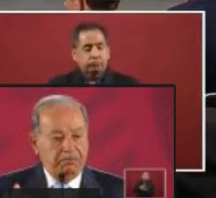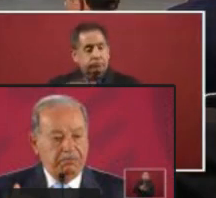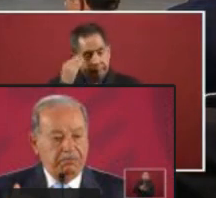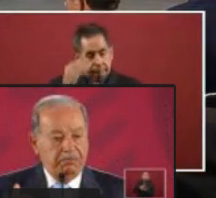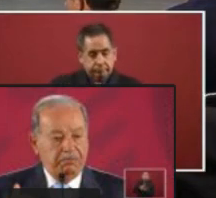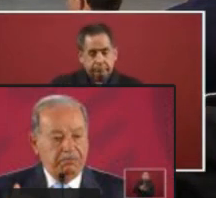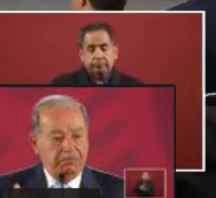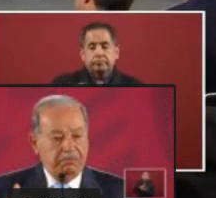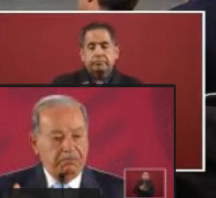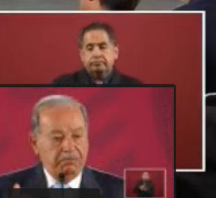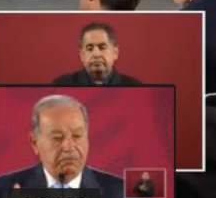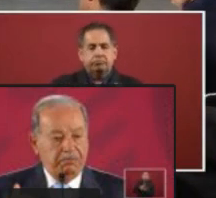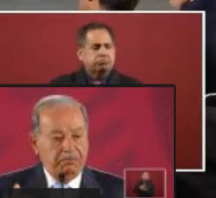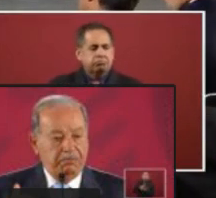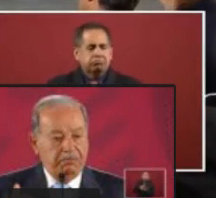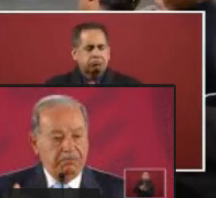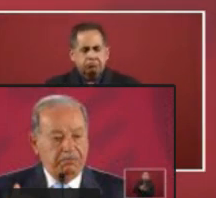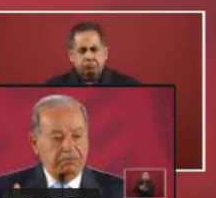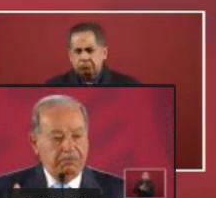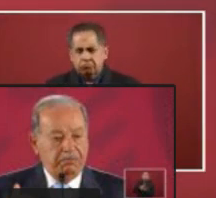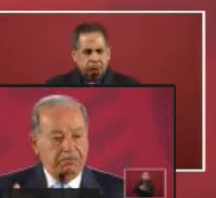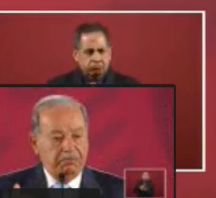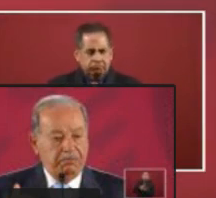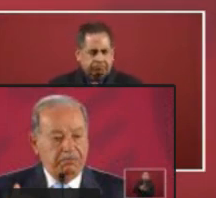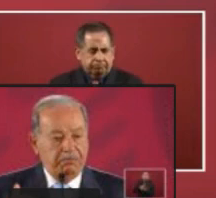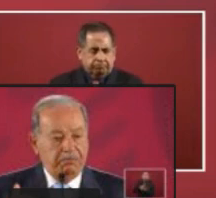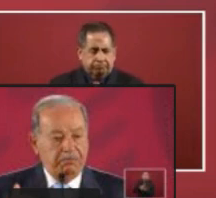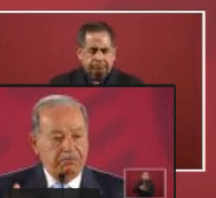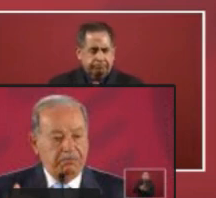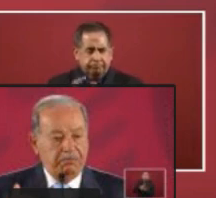the country.